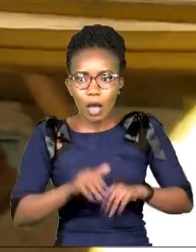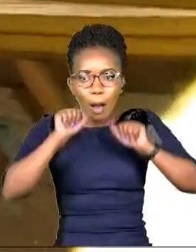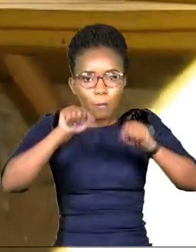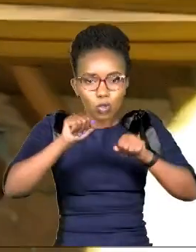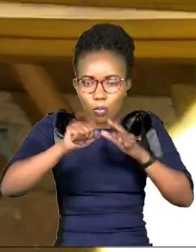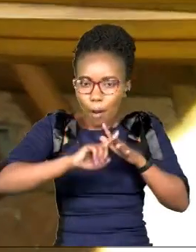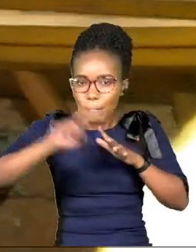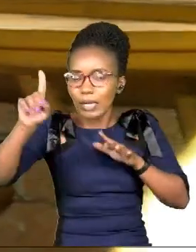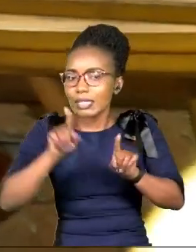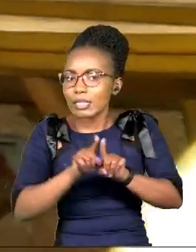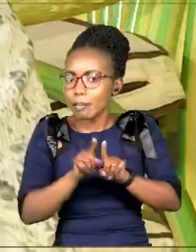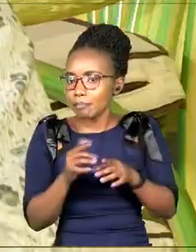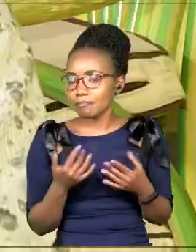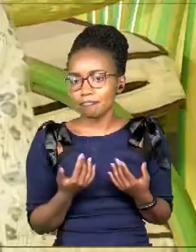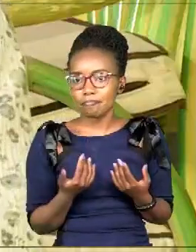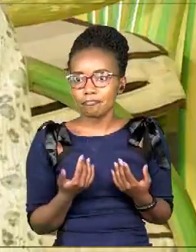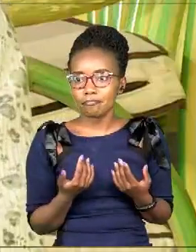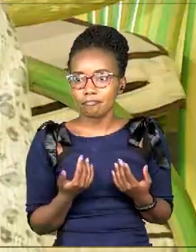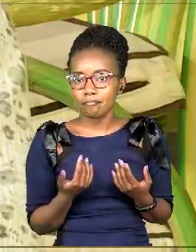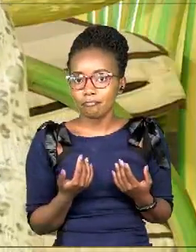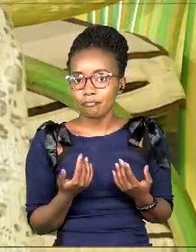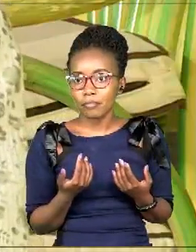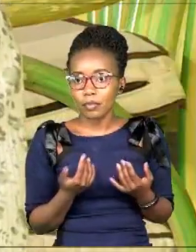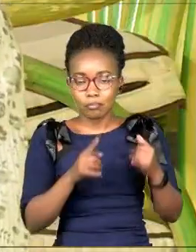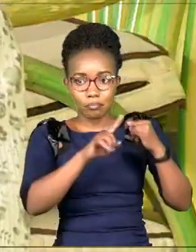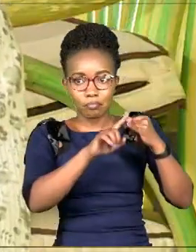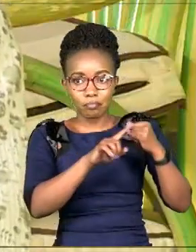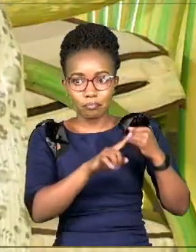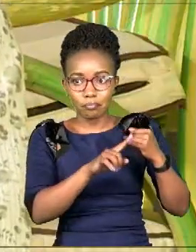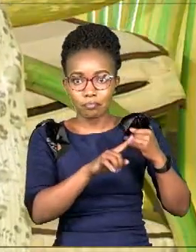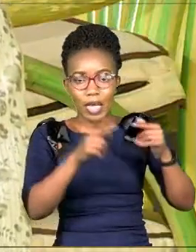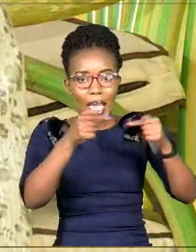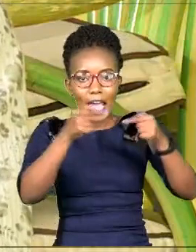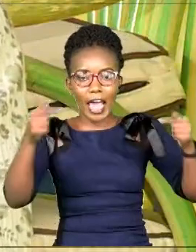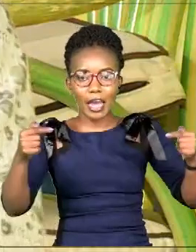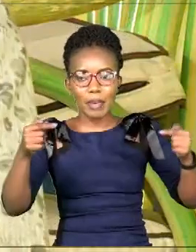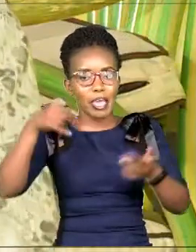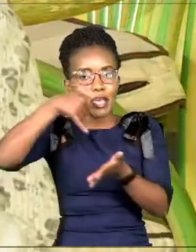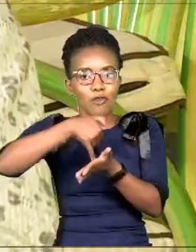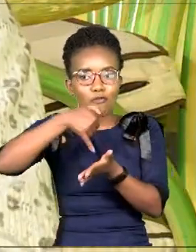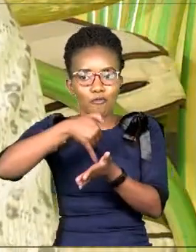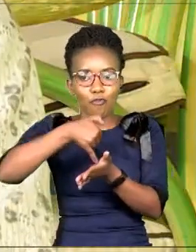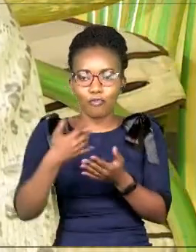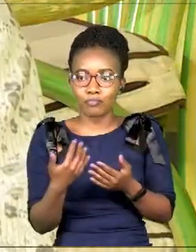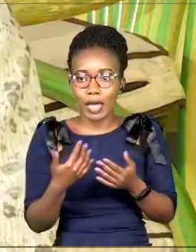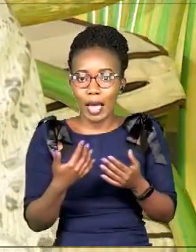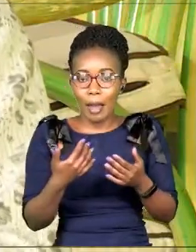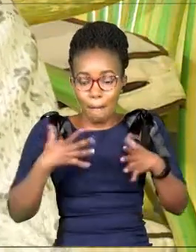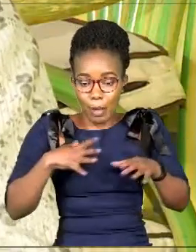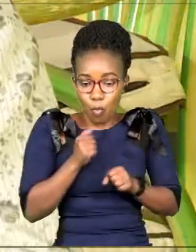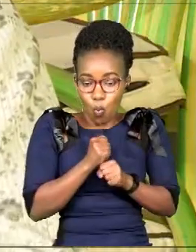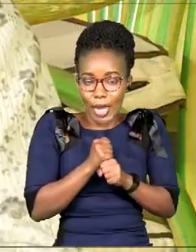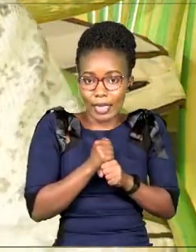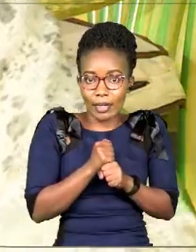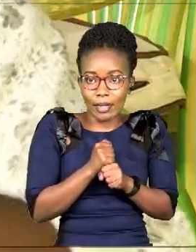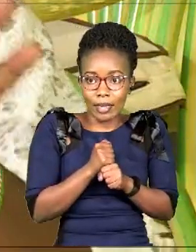out. I see 2 things. Number 1, infiltration by the enemy, whereby we have insiders that are